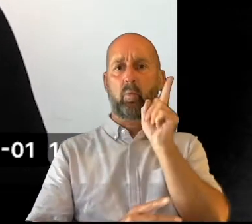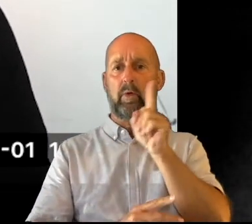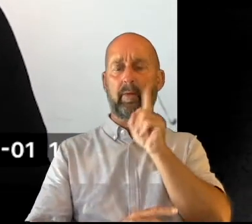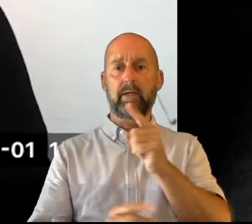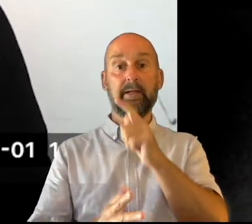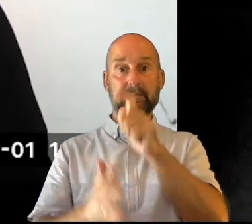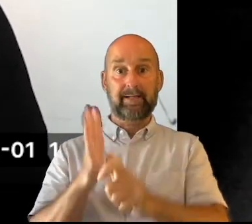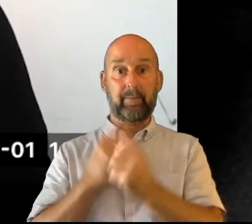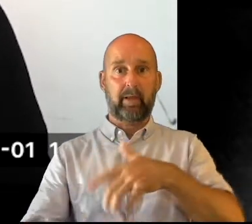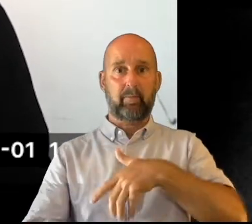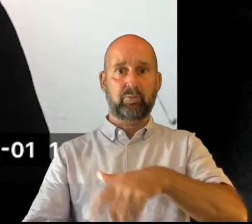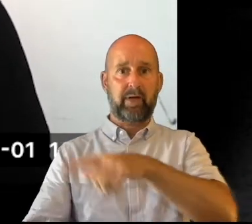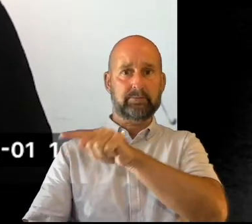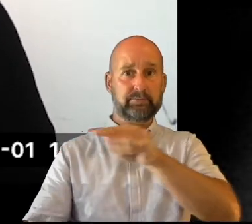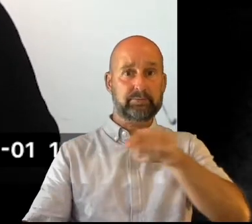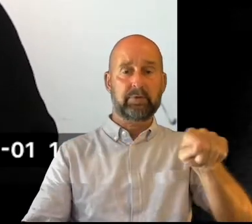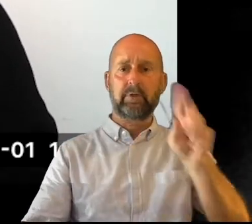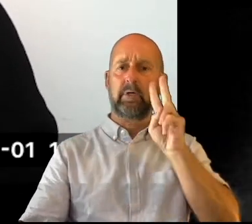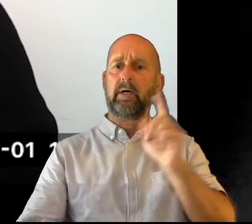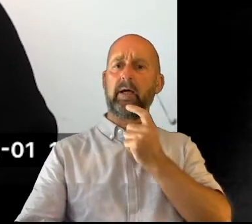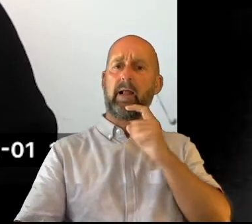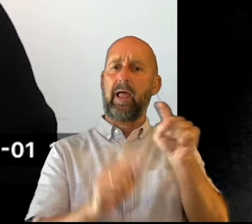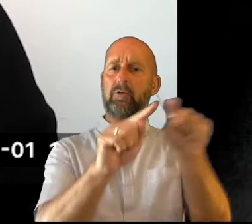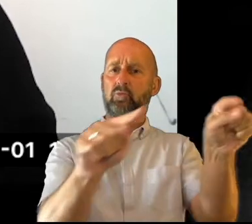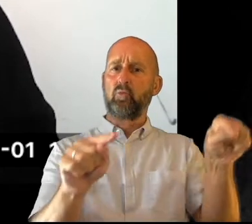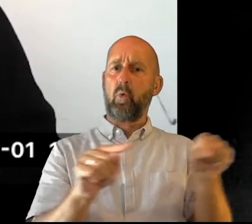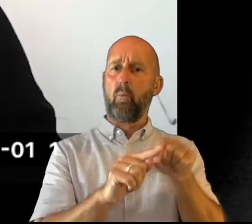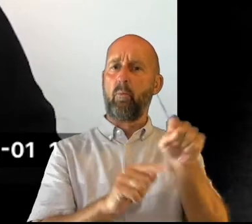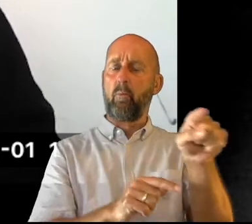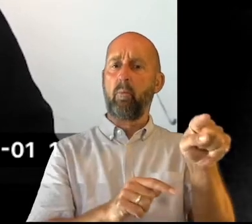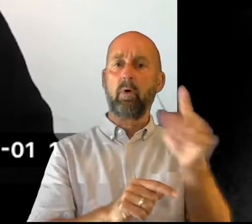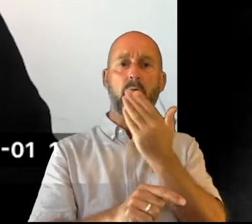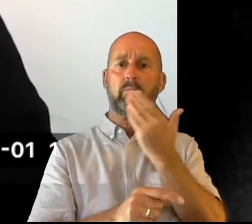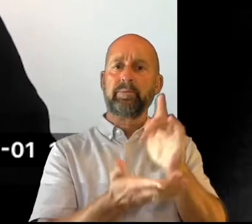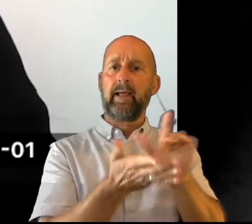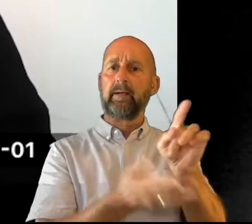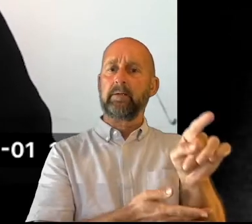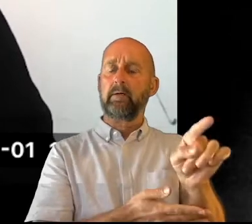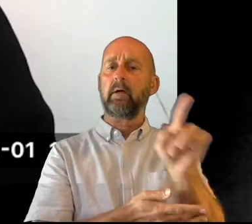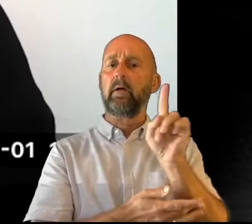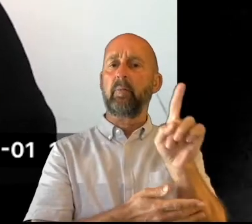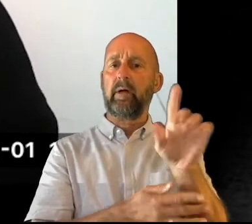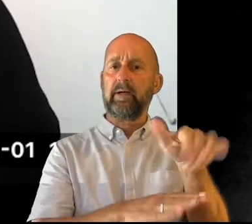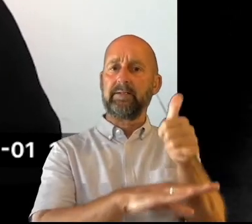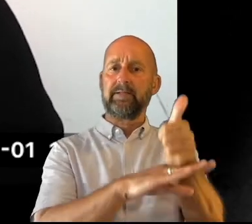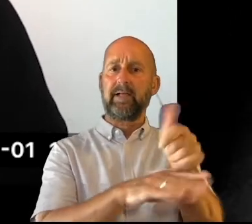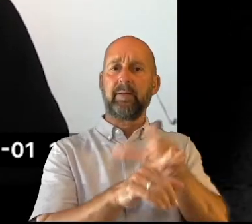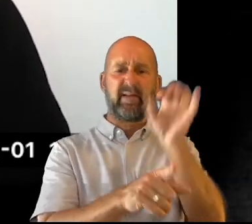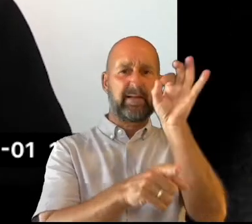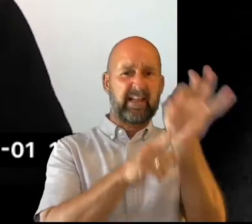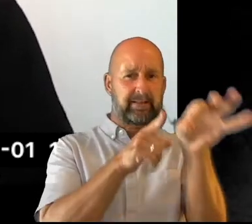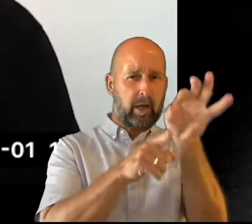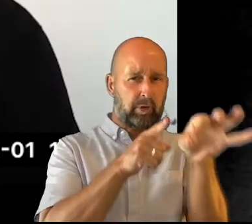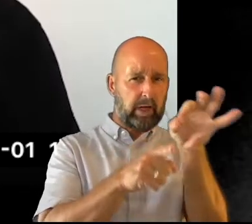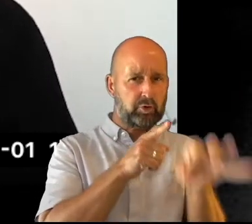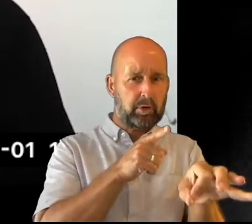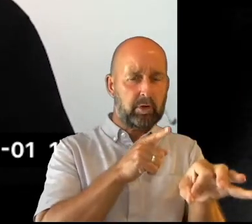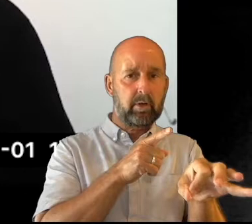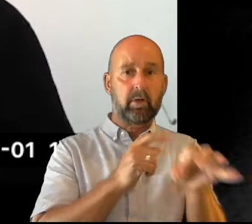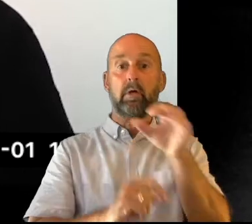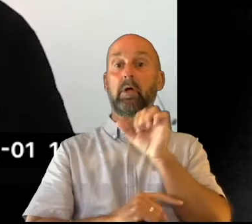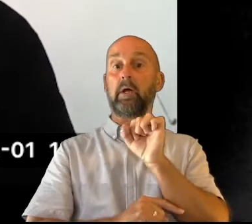Samrah notices a glass meeting room in front of her. There's no one inside, but the room is set up for an interrogation. As she